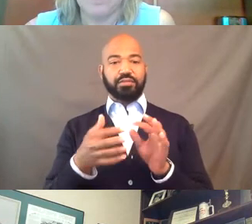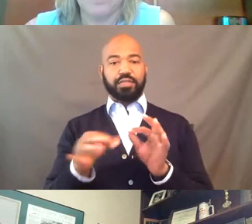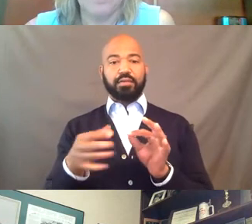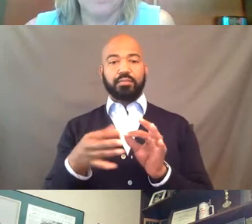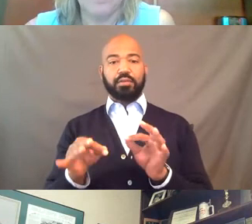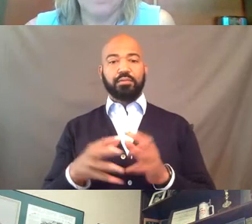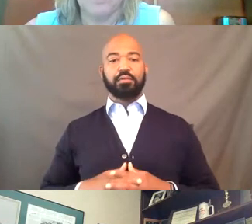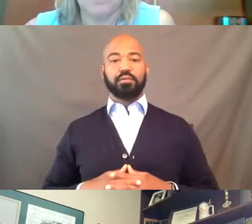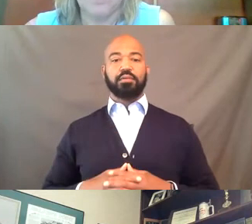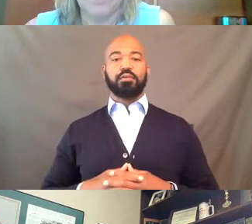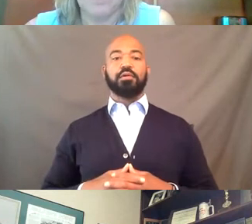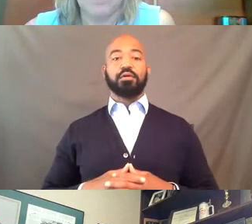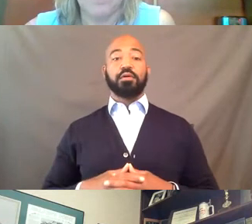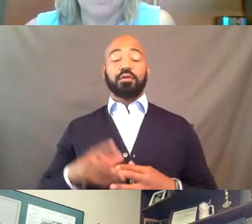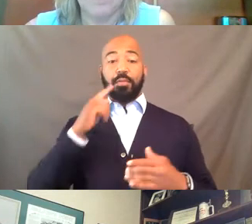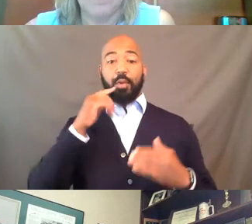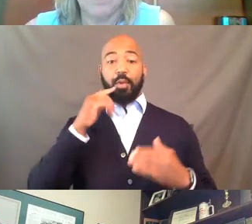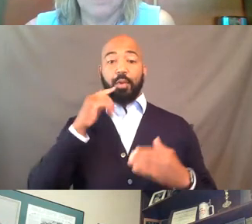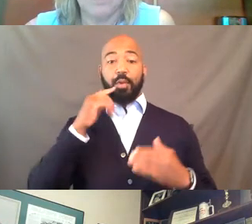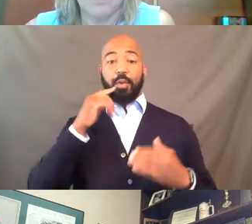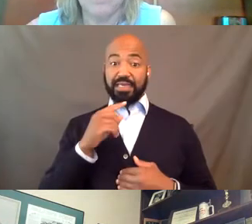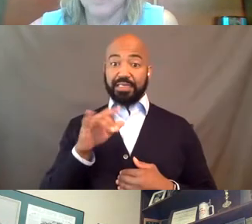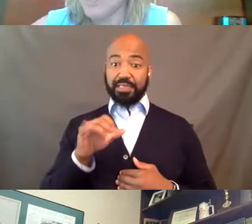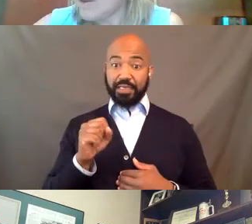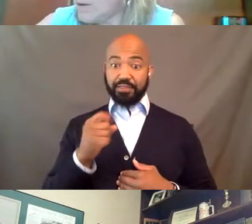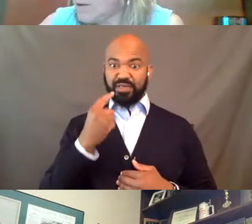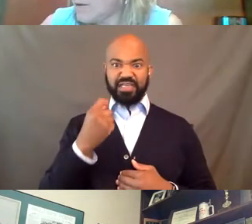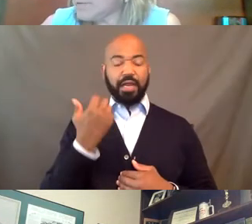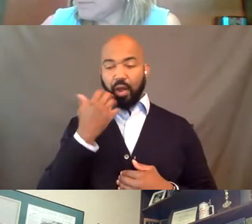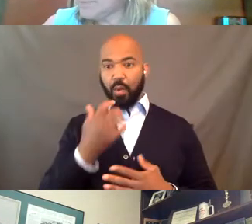And I'm really hoping that we say yes, because I don't want to keep doing this again.